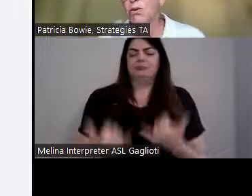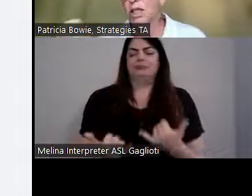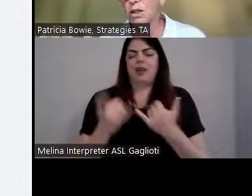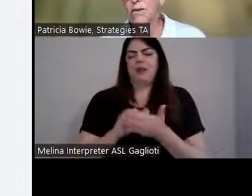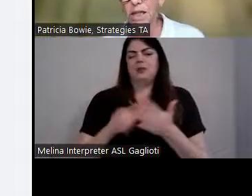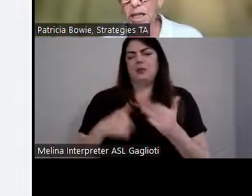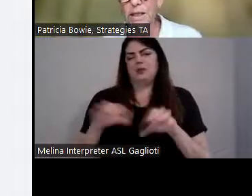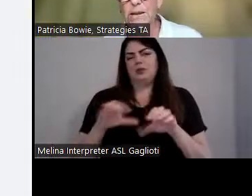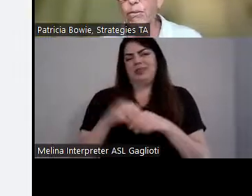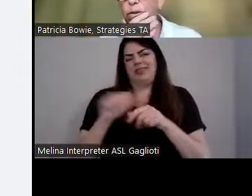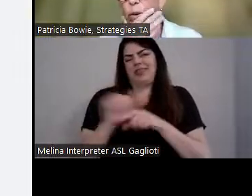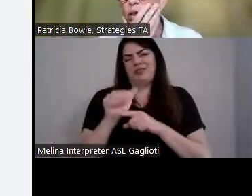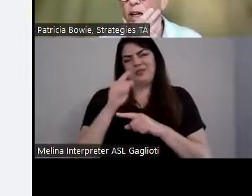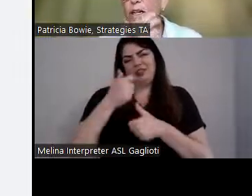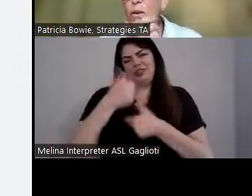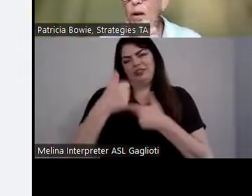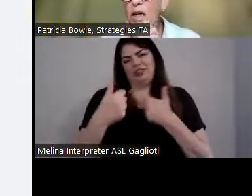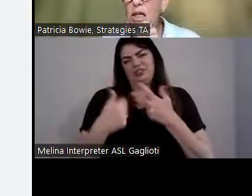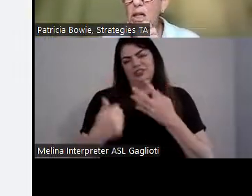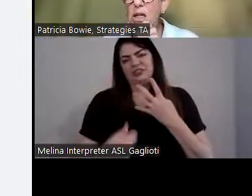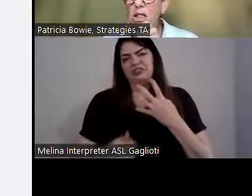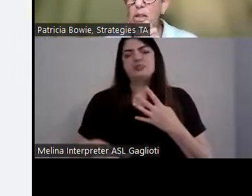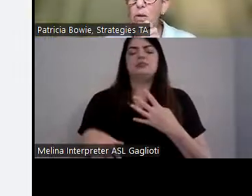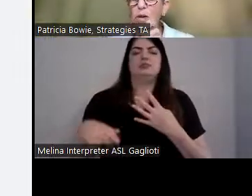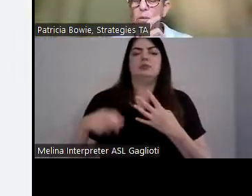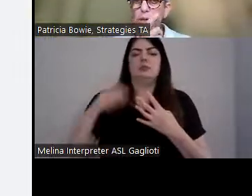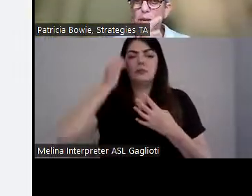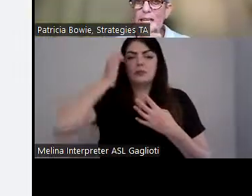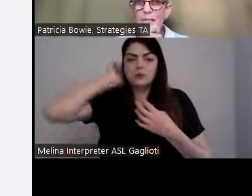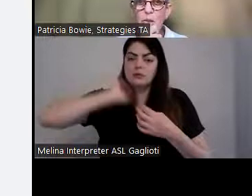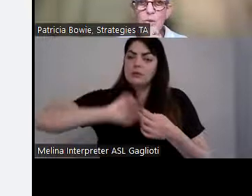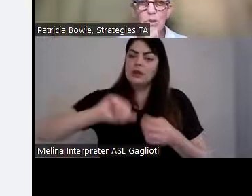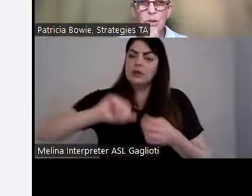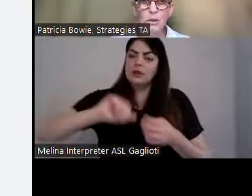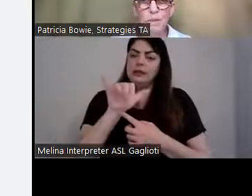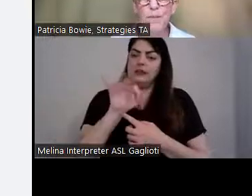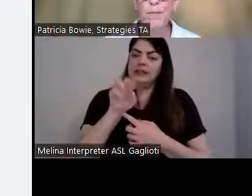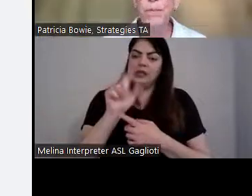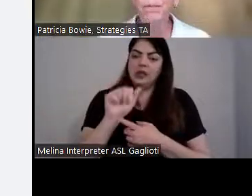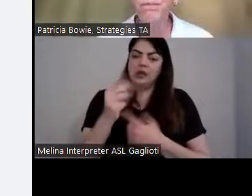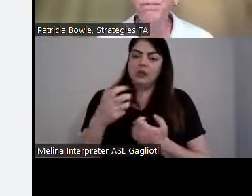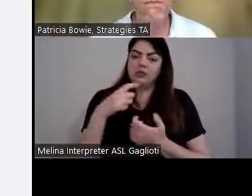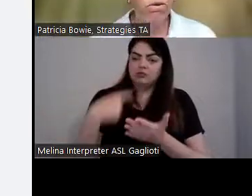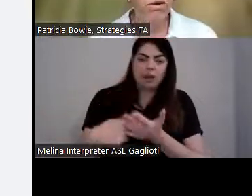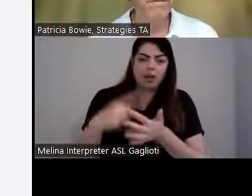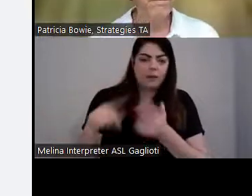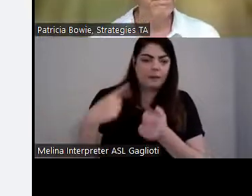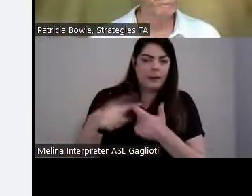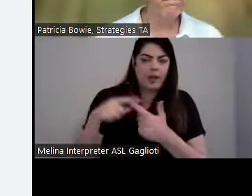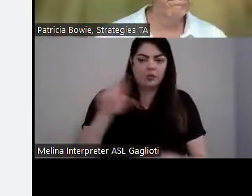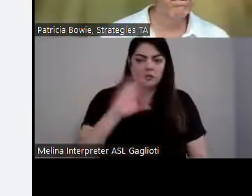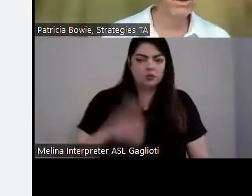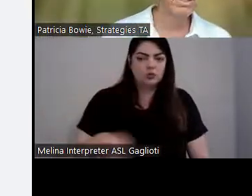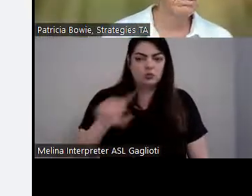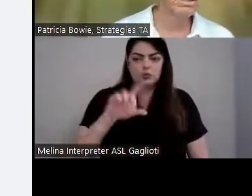exercise for each of these. So Lydia, do you want to just go over the mechanics of Zoom? Jamboard, you